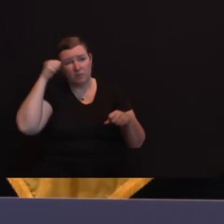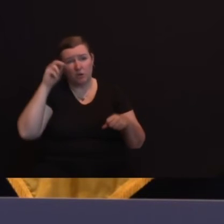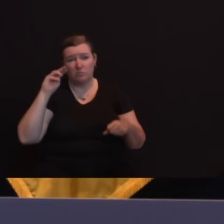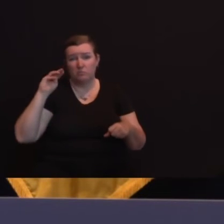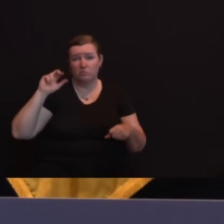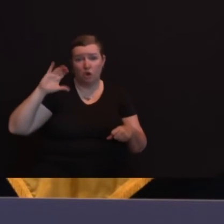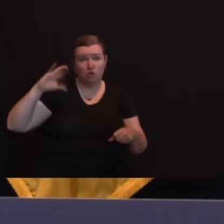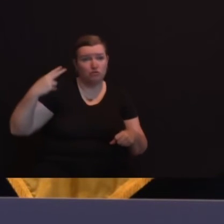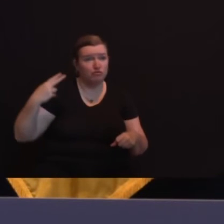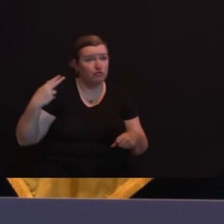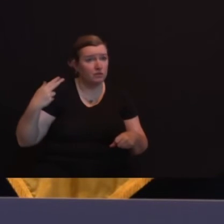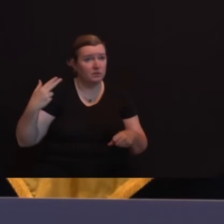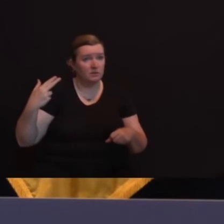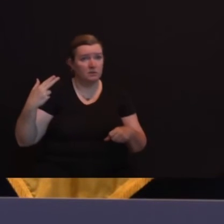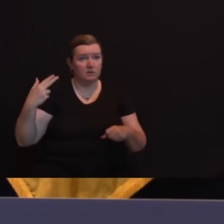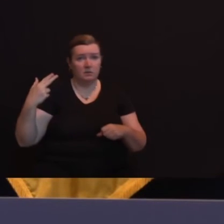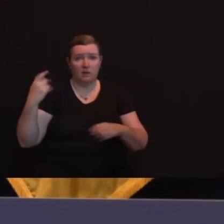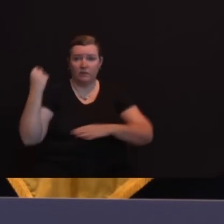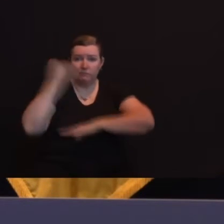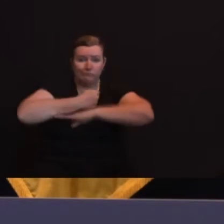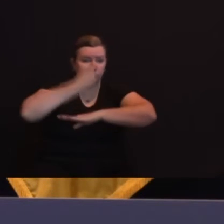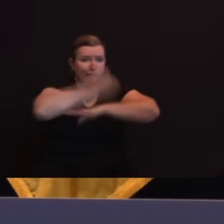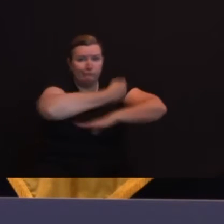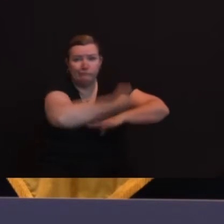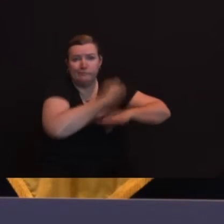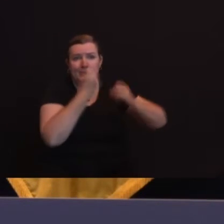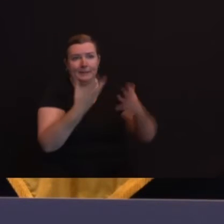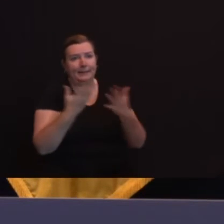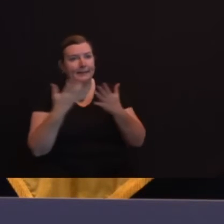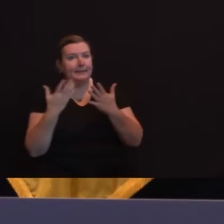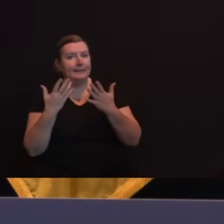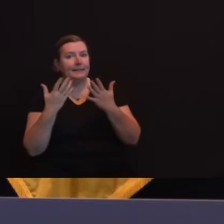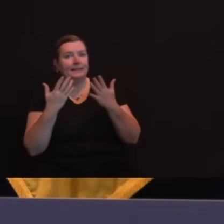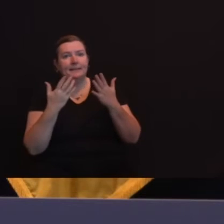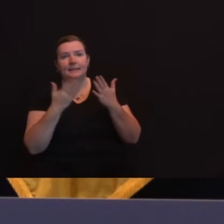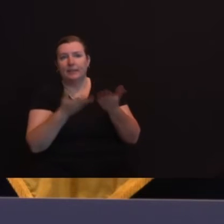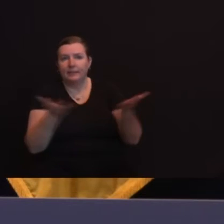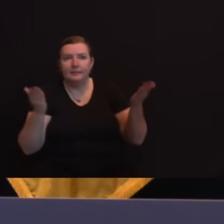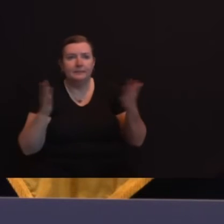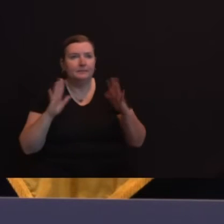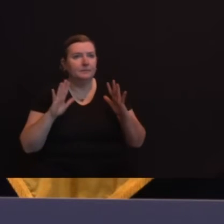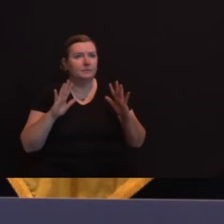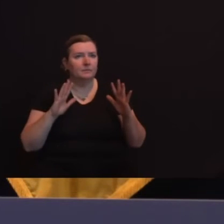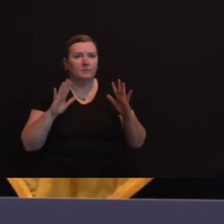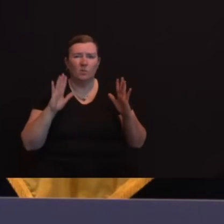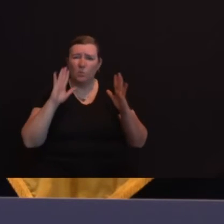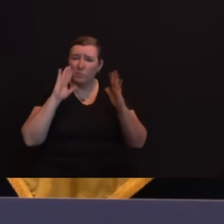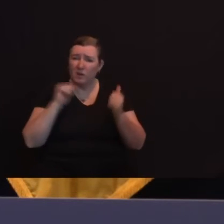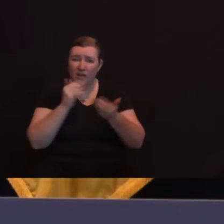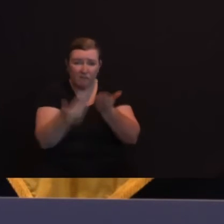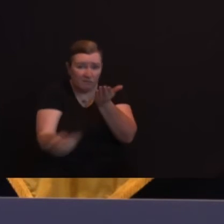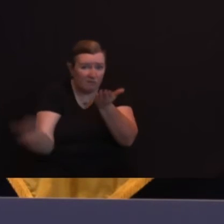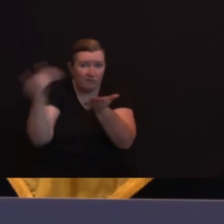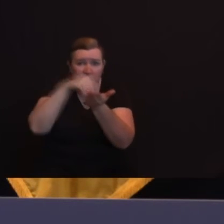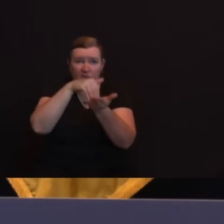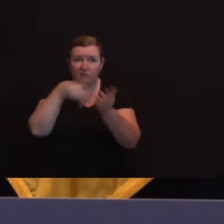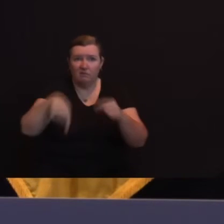again. Where we see transmission, we're taking action against where we see it, and we'll continue to do